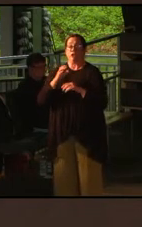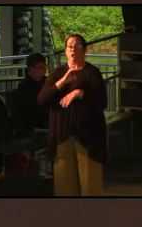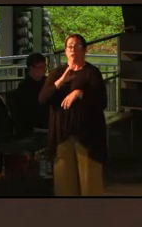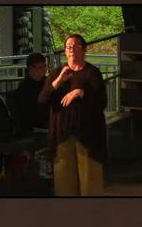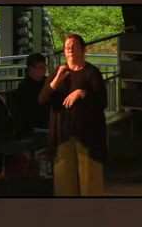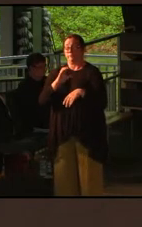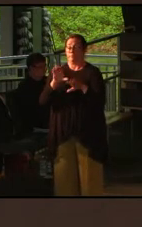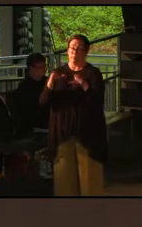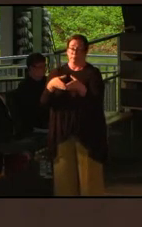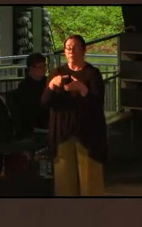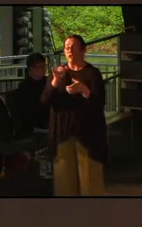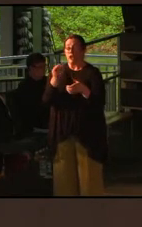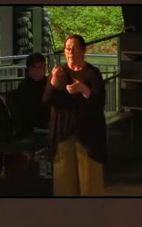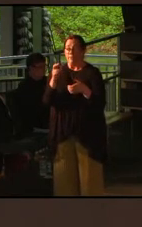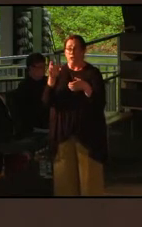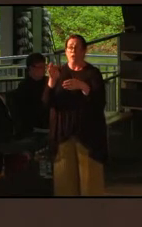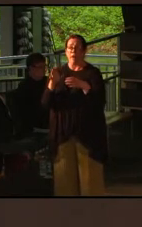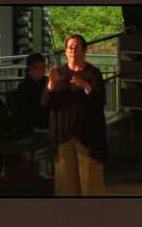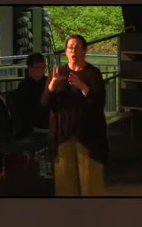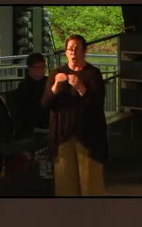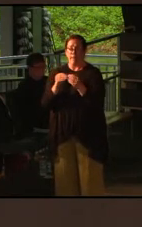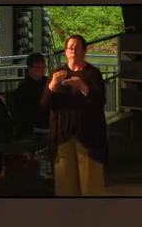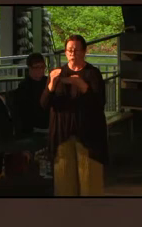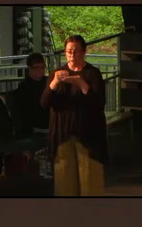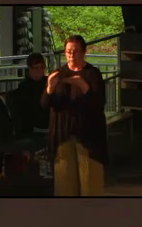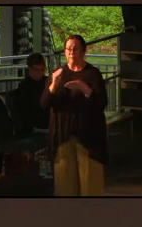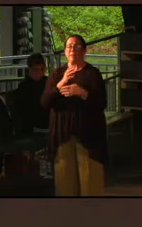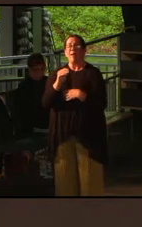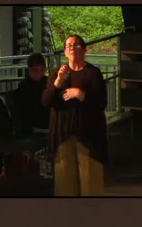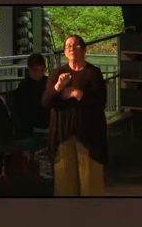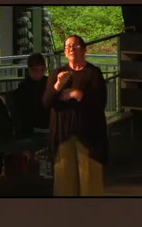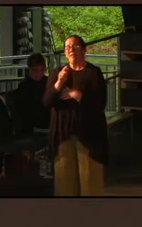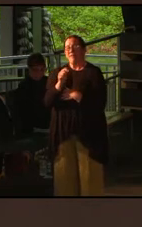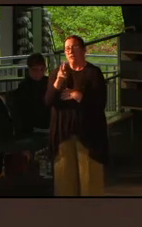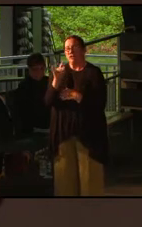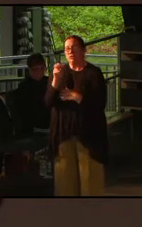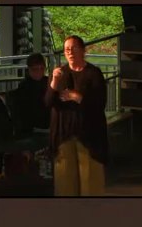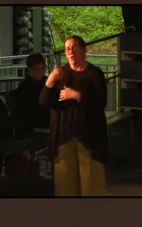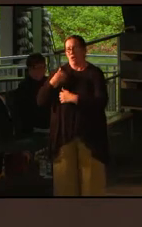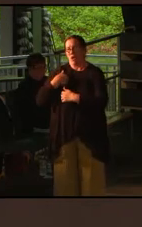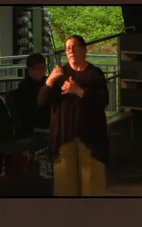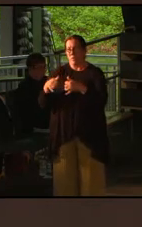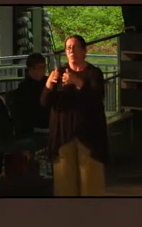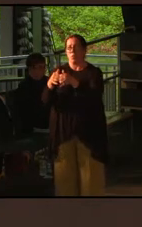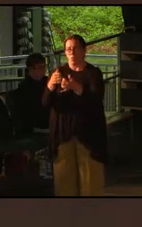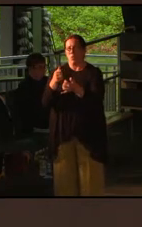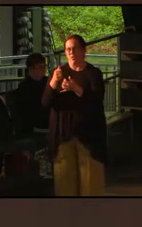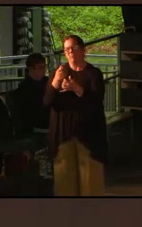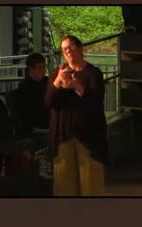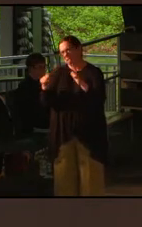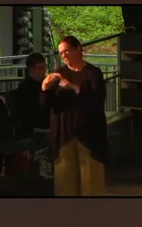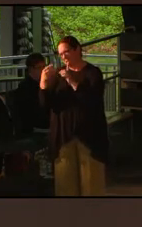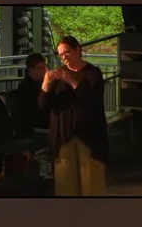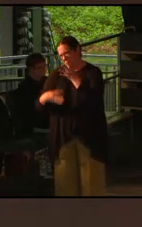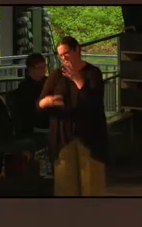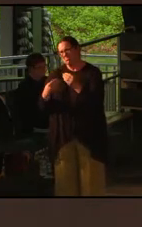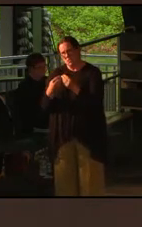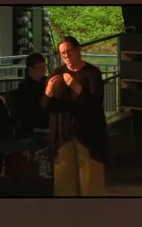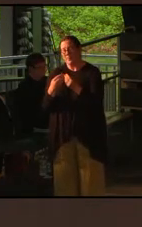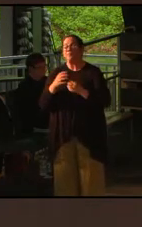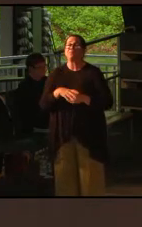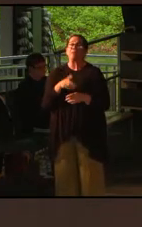Salvation Army Community Service Award, to name a few. He serves on several boards and